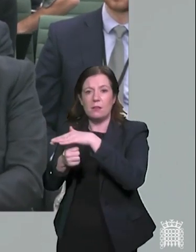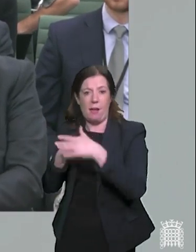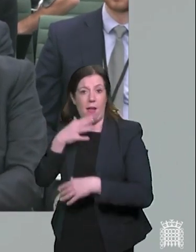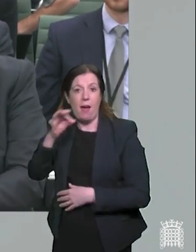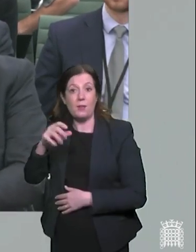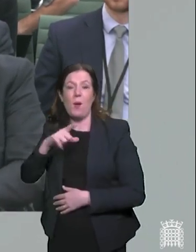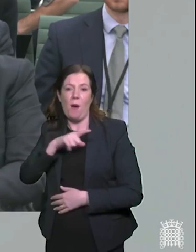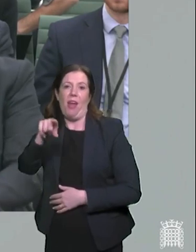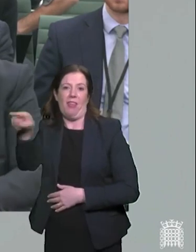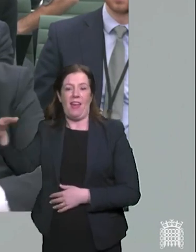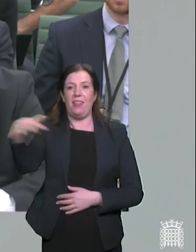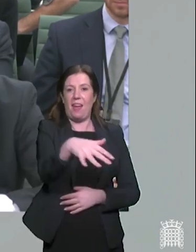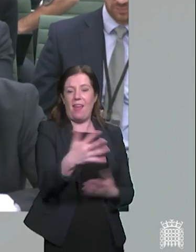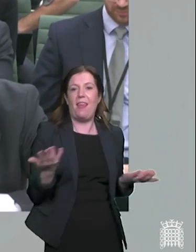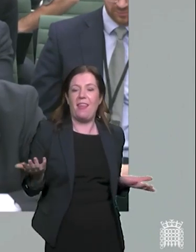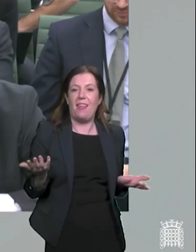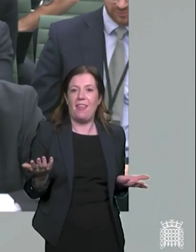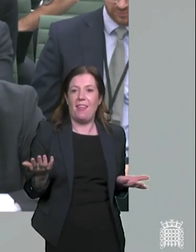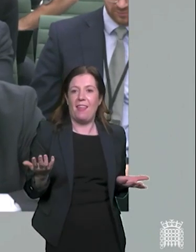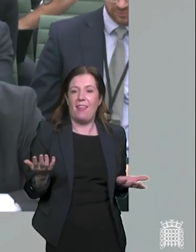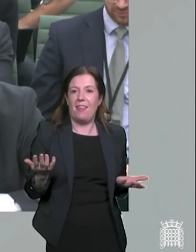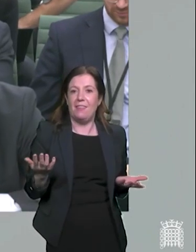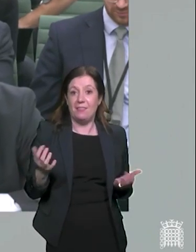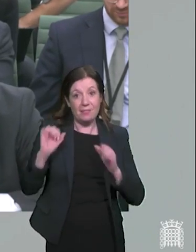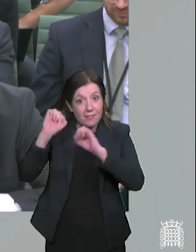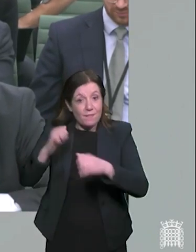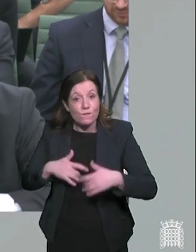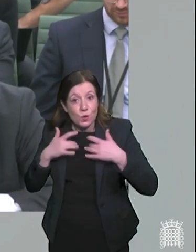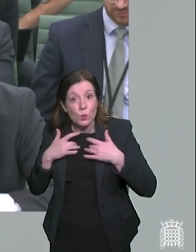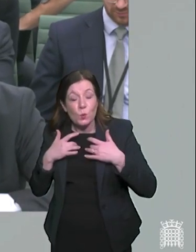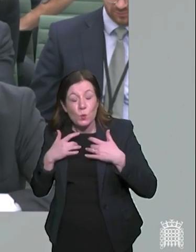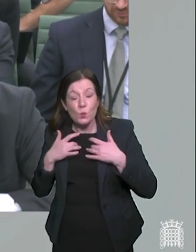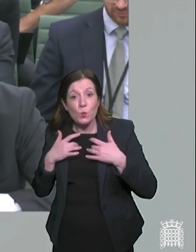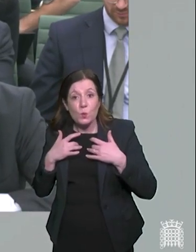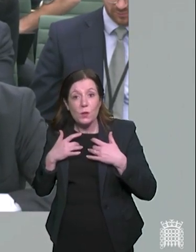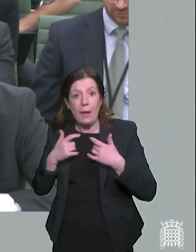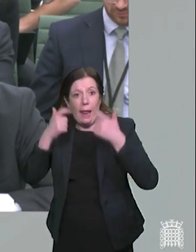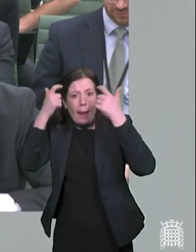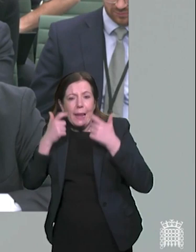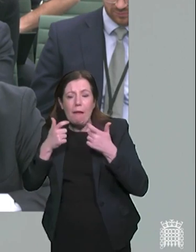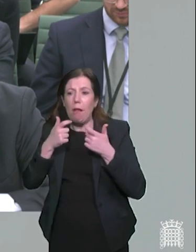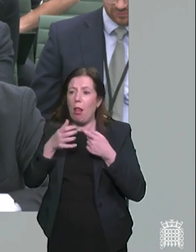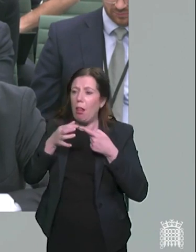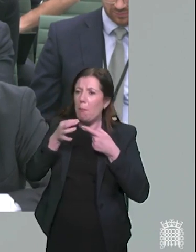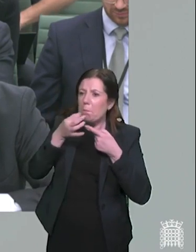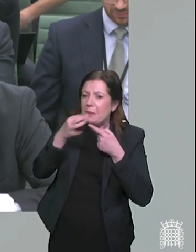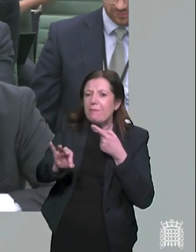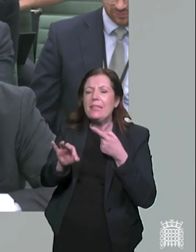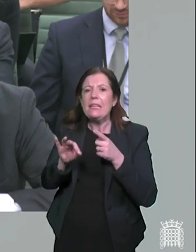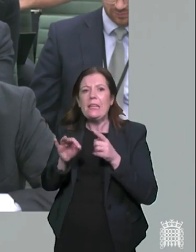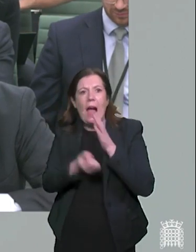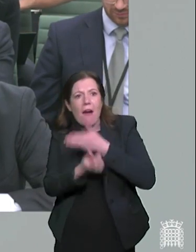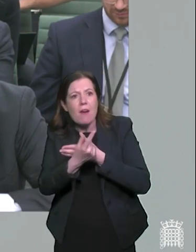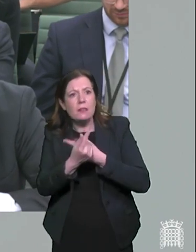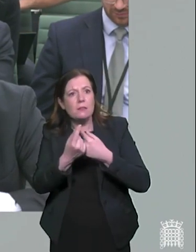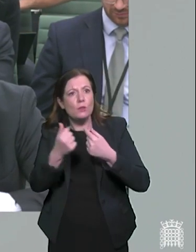there. Yes. And they were the direct, they could give a view about the legality of that